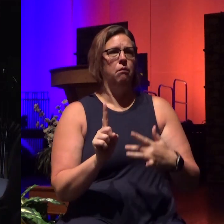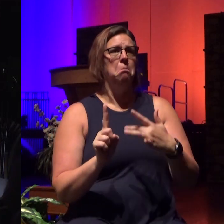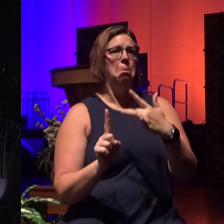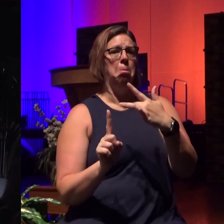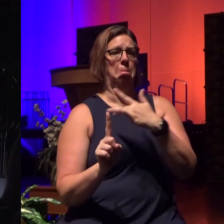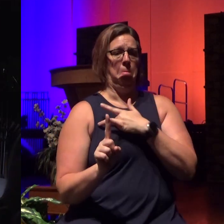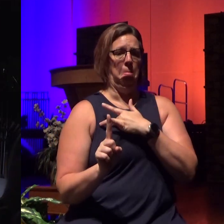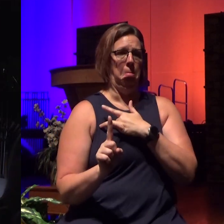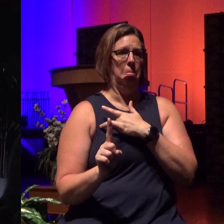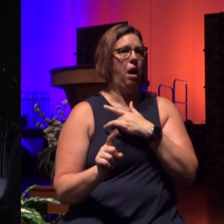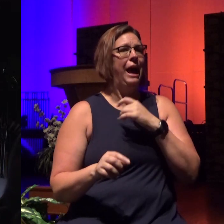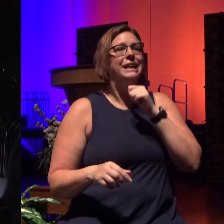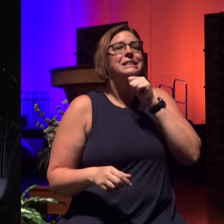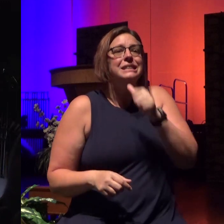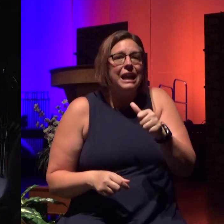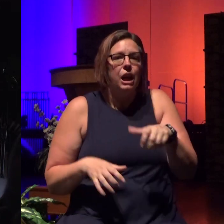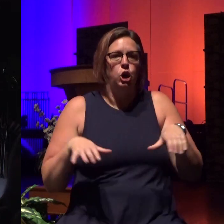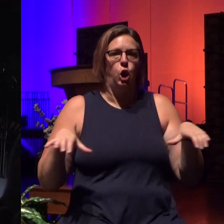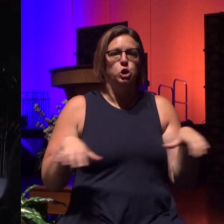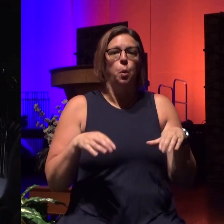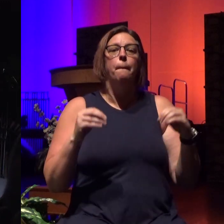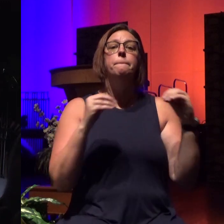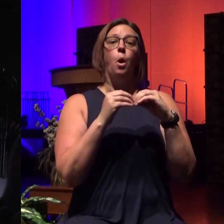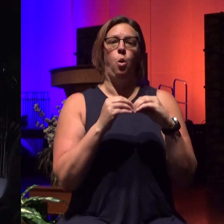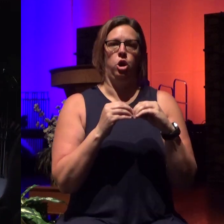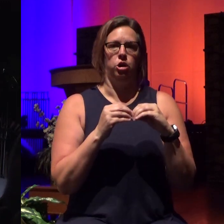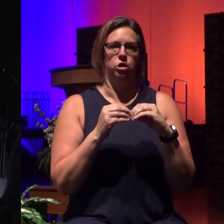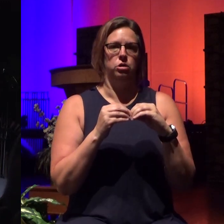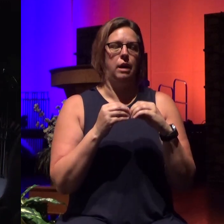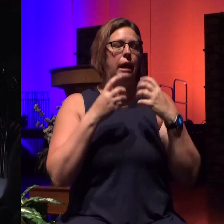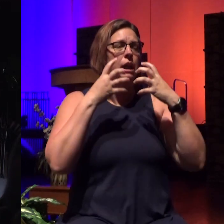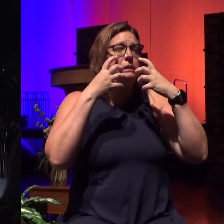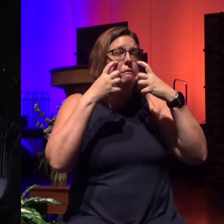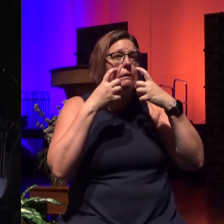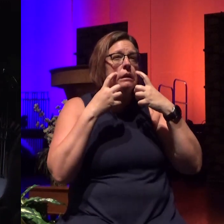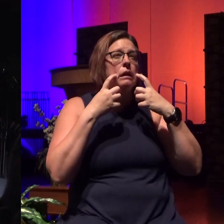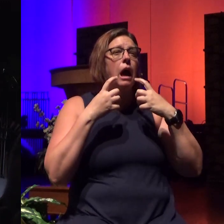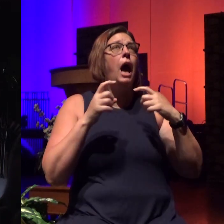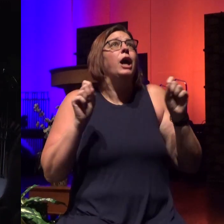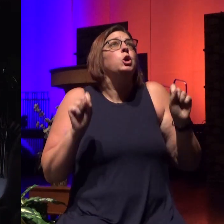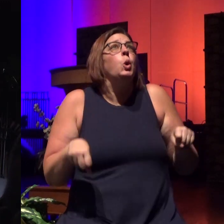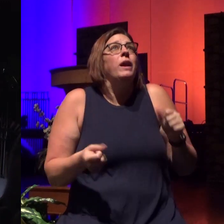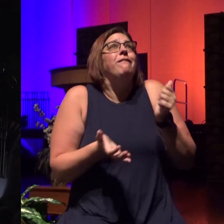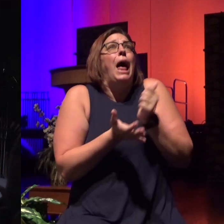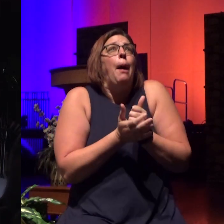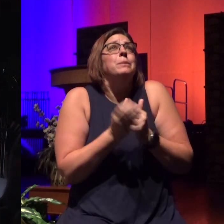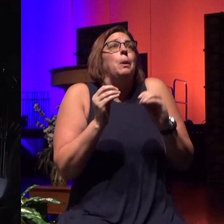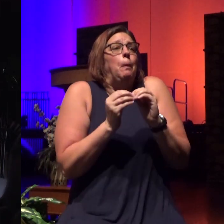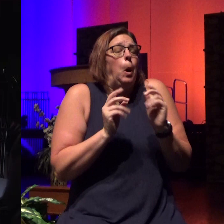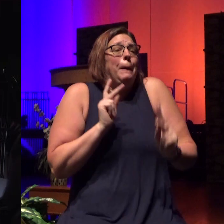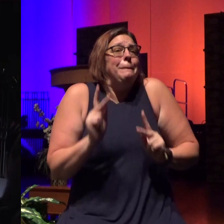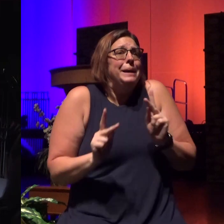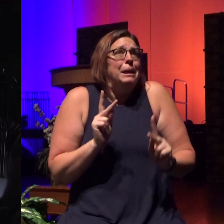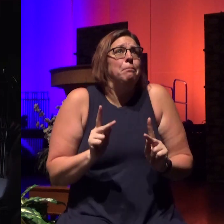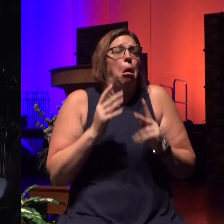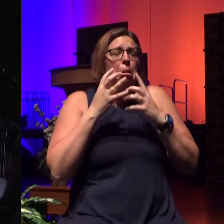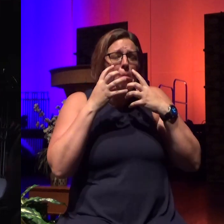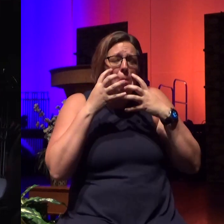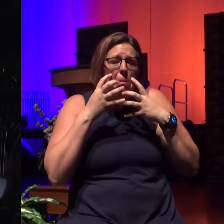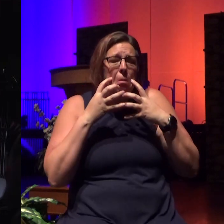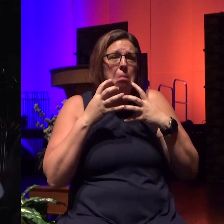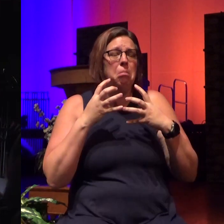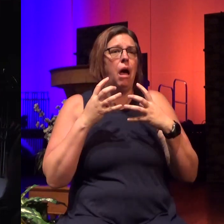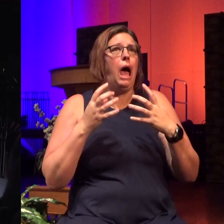that he didn't do more. And he's practically in tears saying, I could have helped more people. I could have helped more.